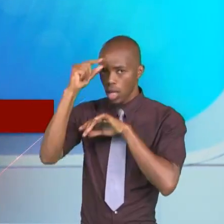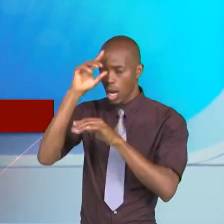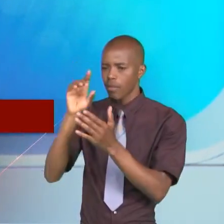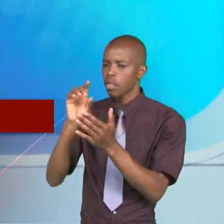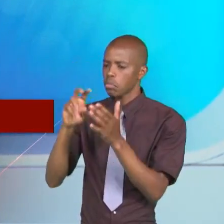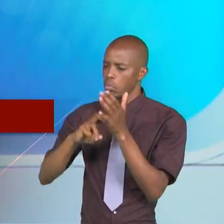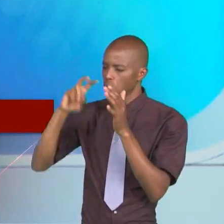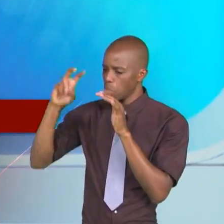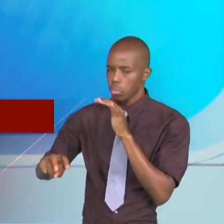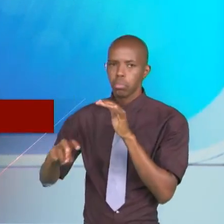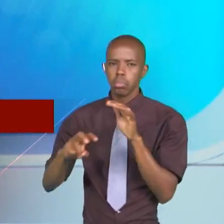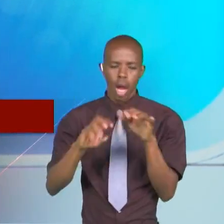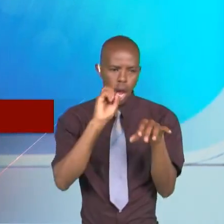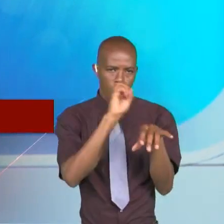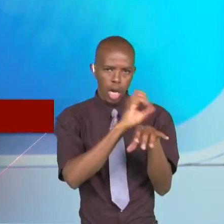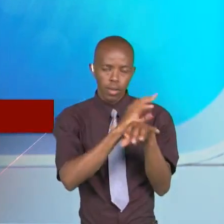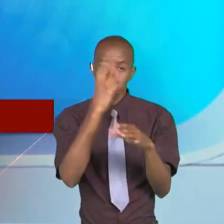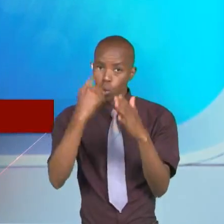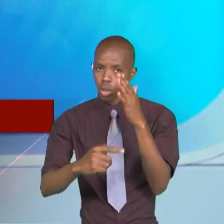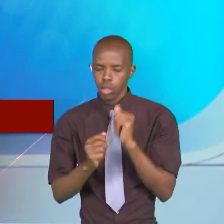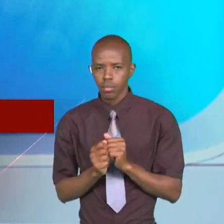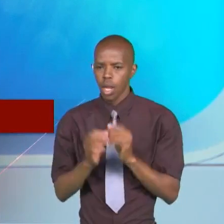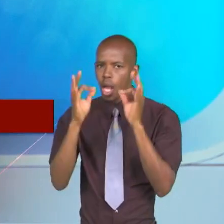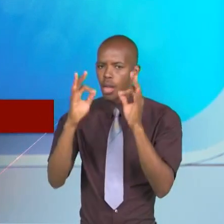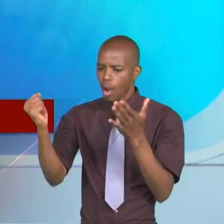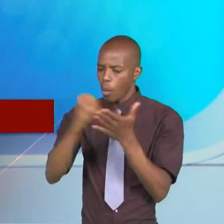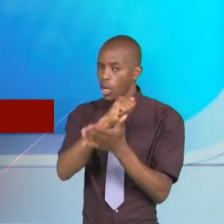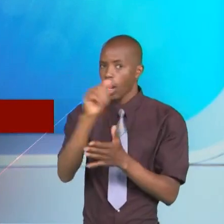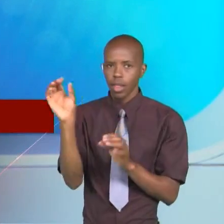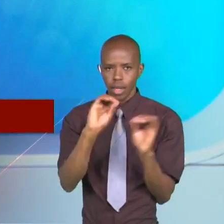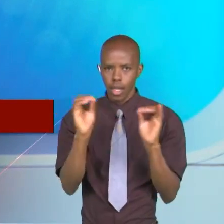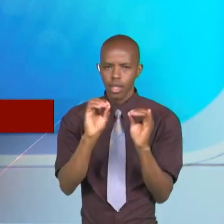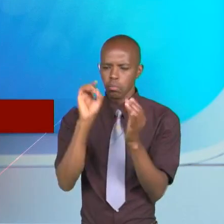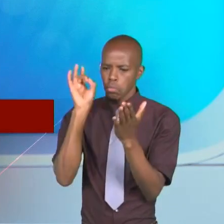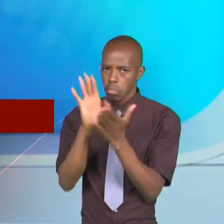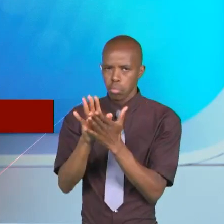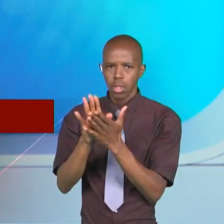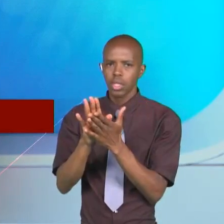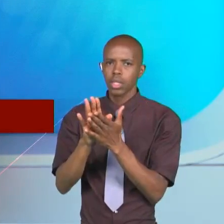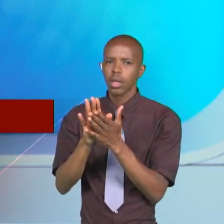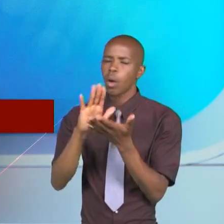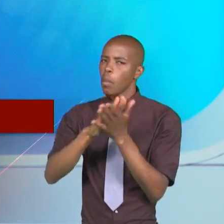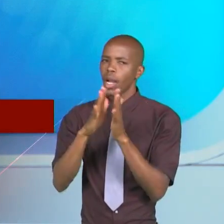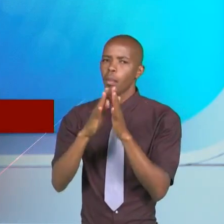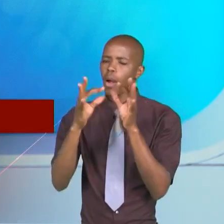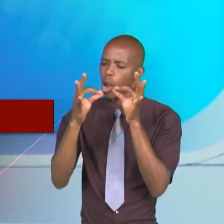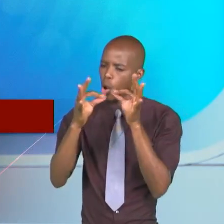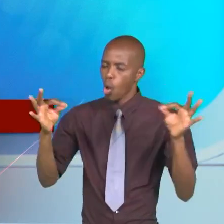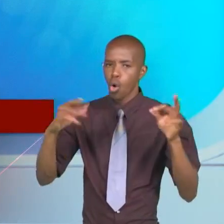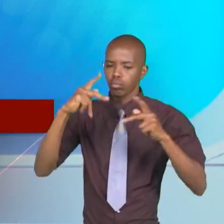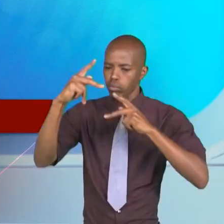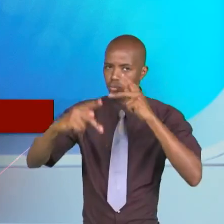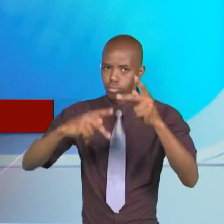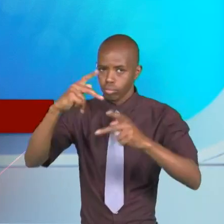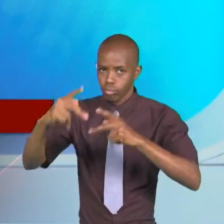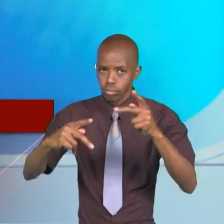pretty good advisors who told him that if you don't appoint another one, then impeaching you will be a long process. Because I think at that particular time